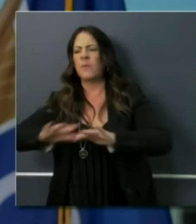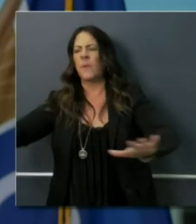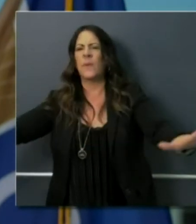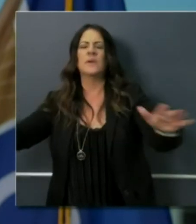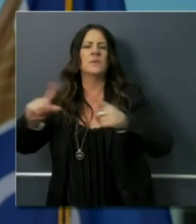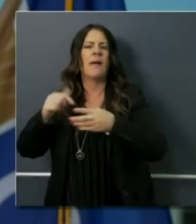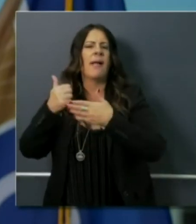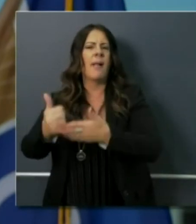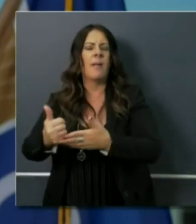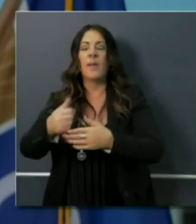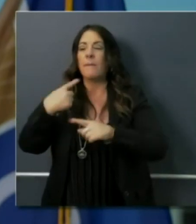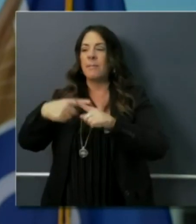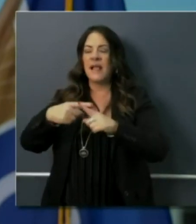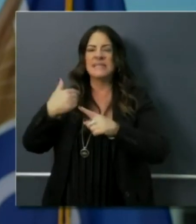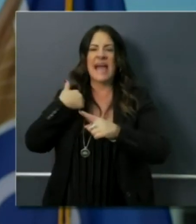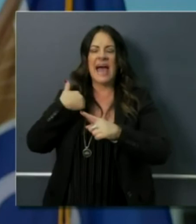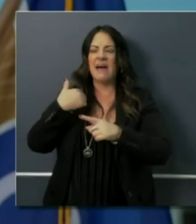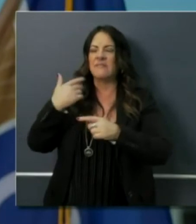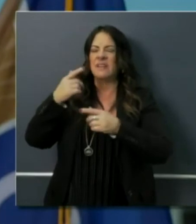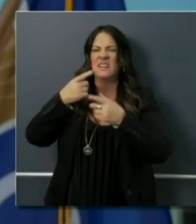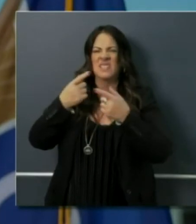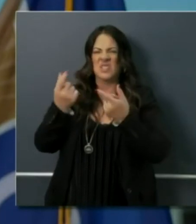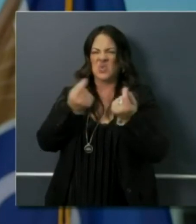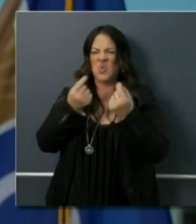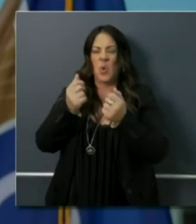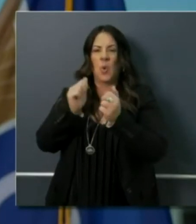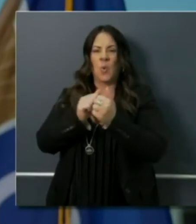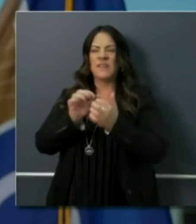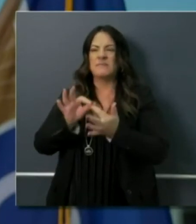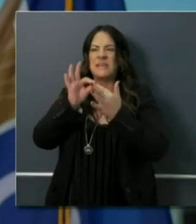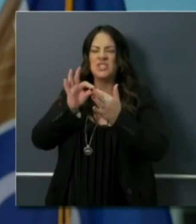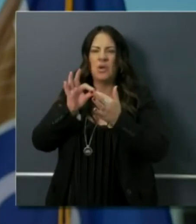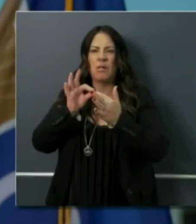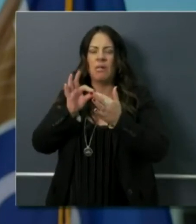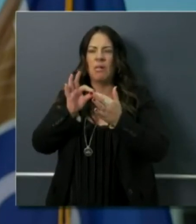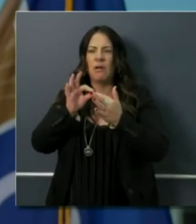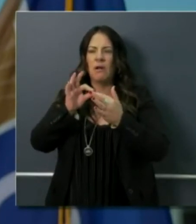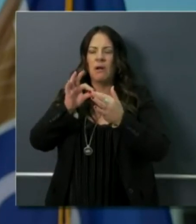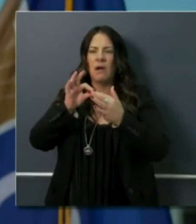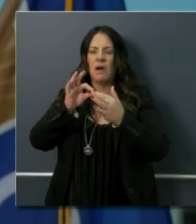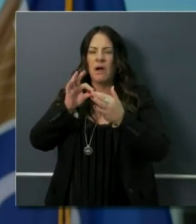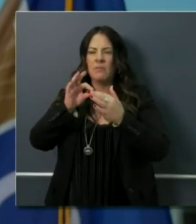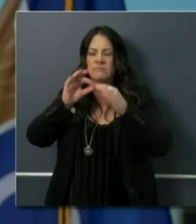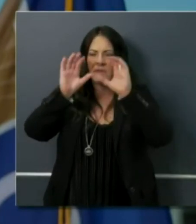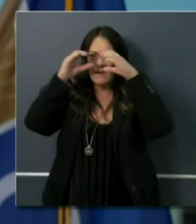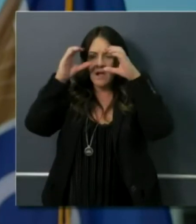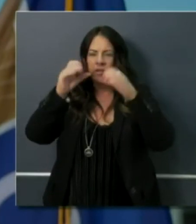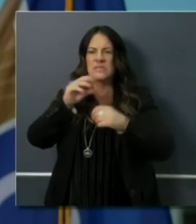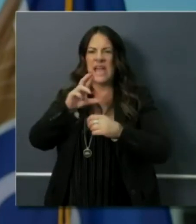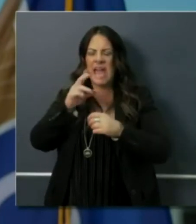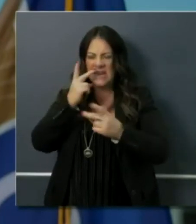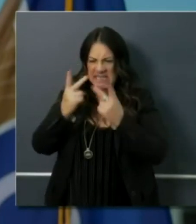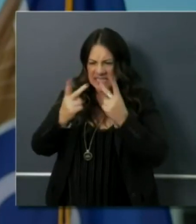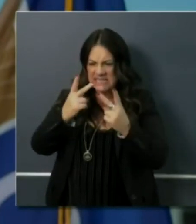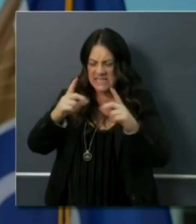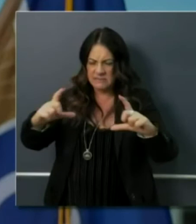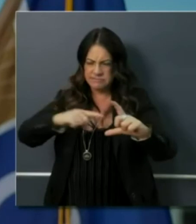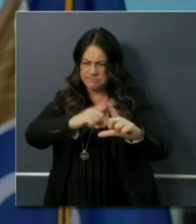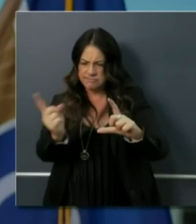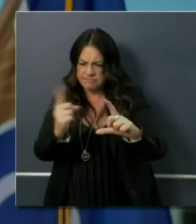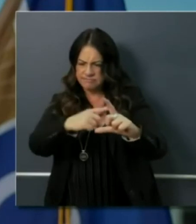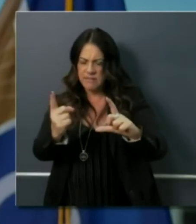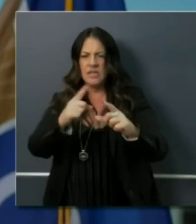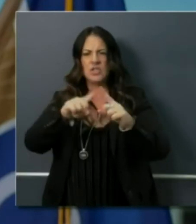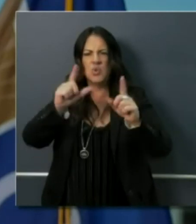us nighttime suppression capacity, all those new cameras that we put in place all throughout the state of California.